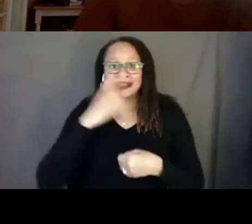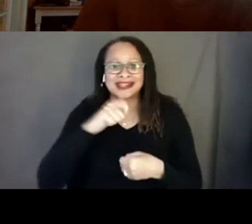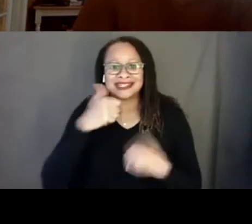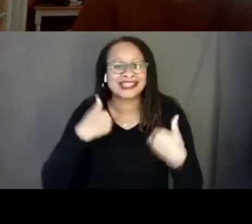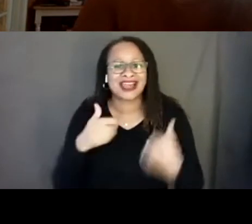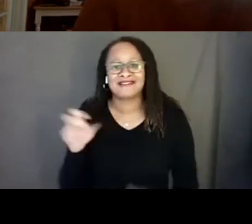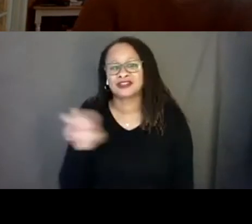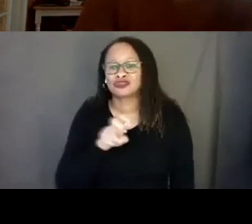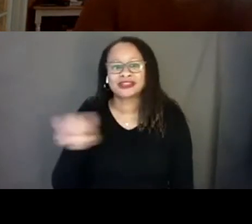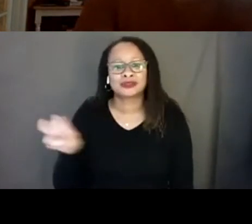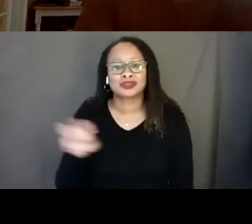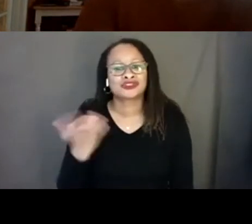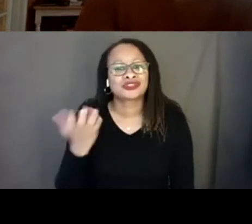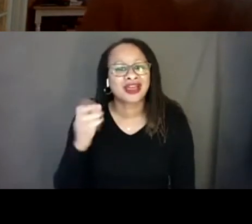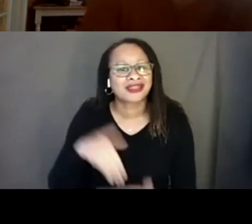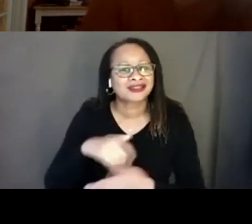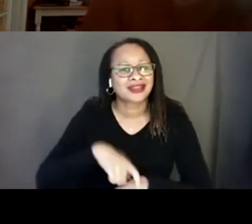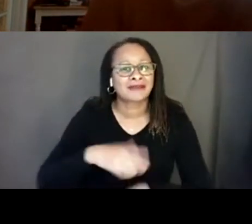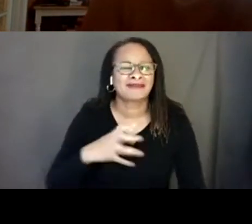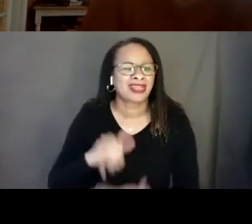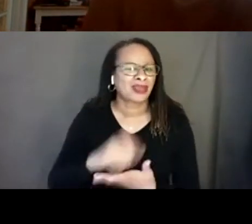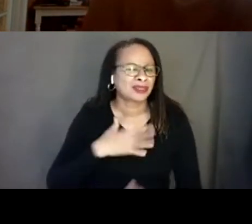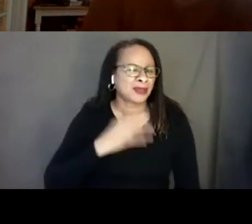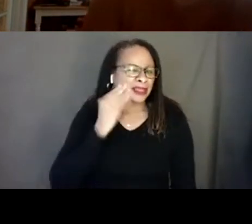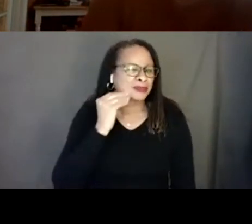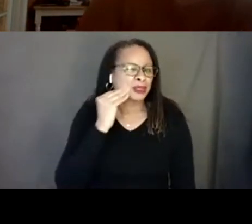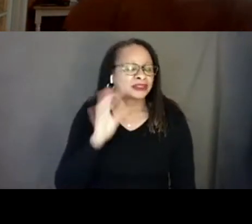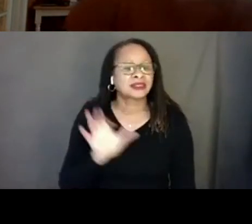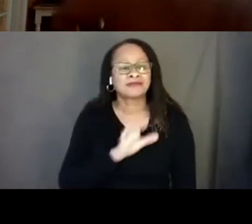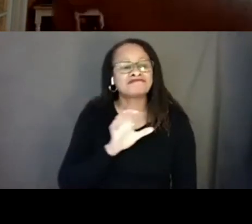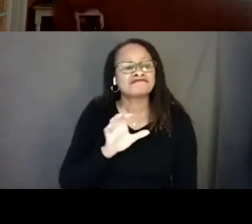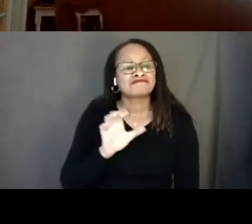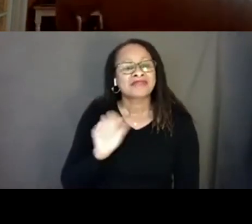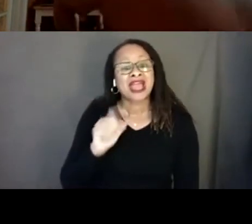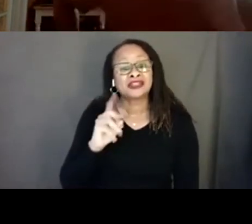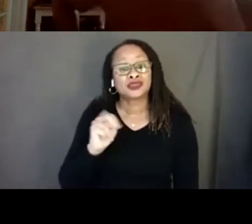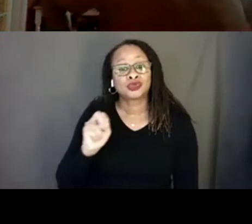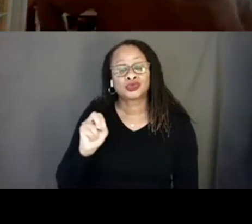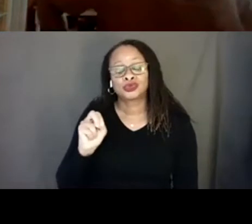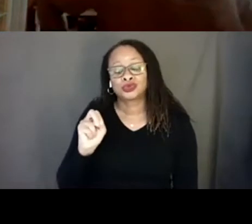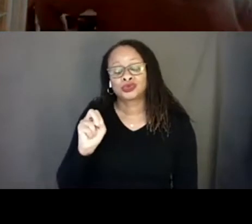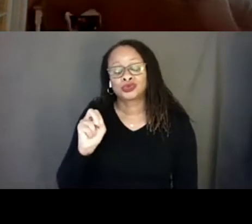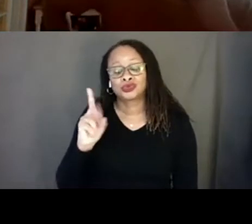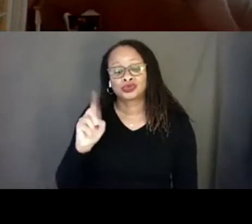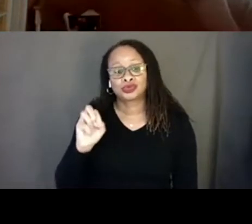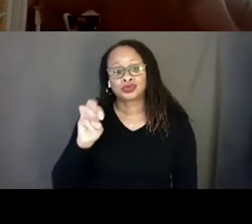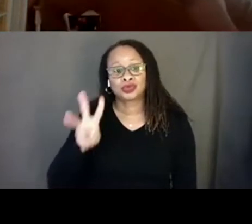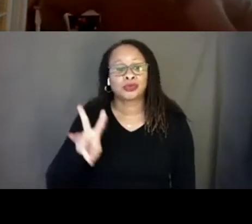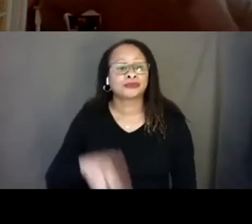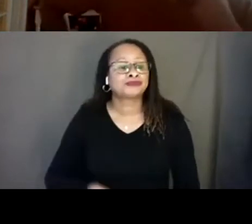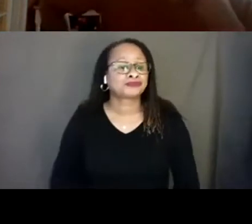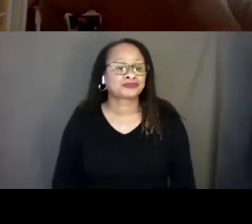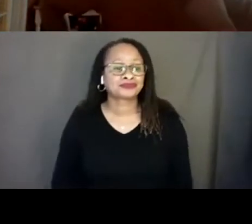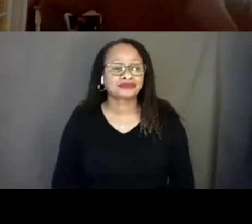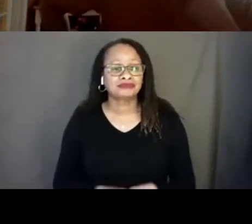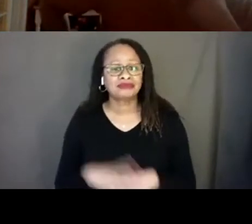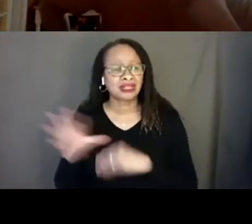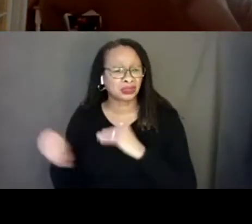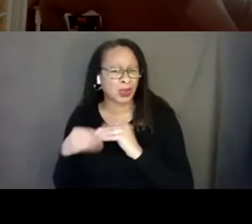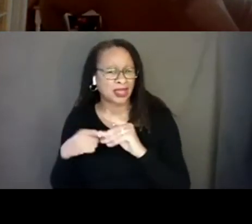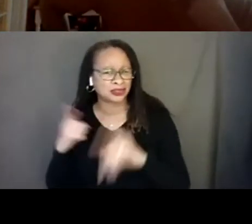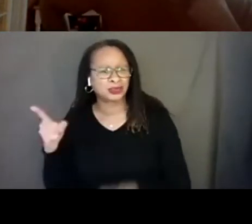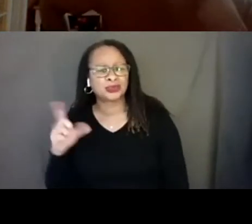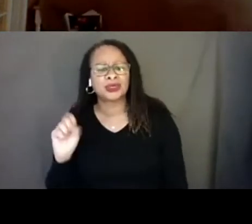So that was my experience. Yeah. Yeah, and I totally agree with her, you know, to piggyback off what she was